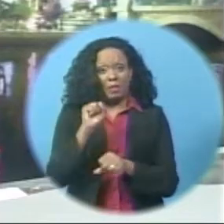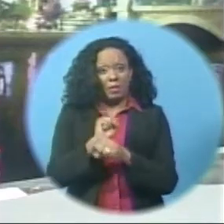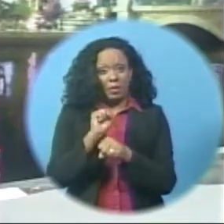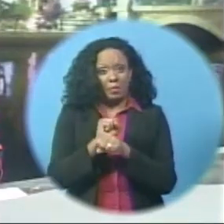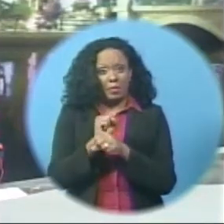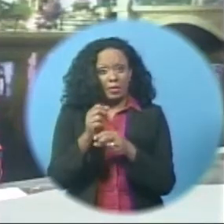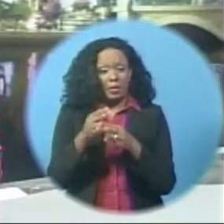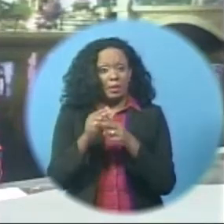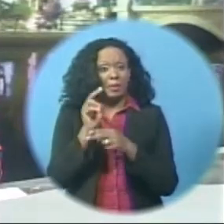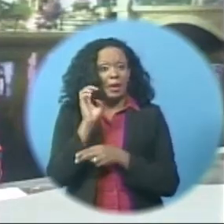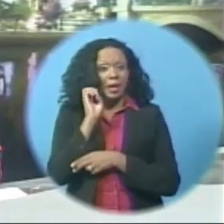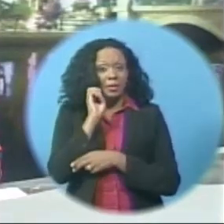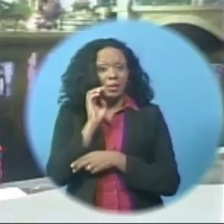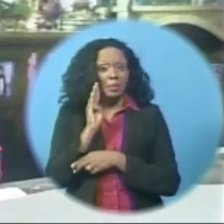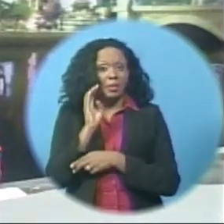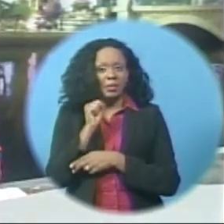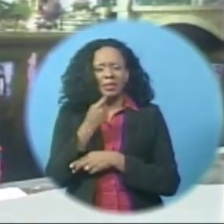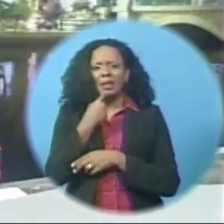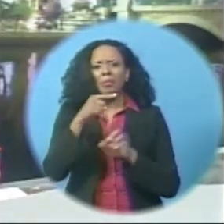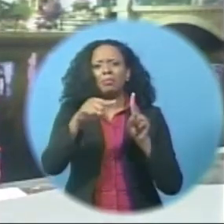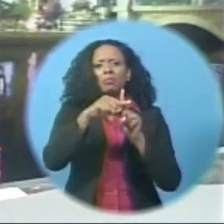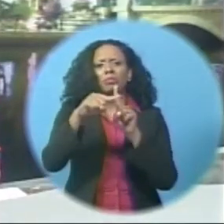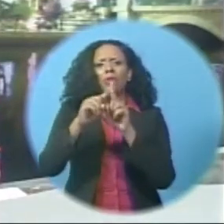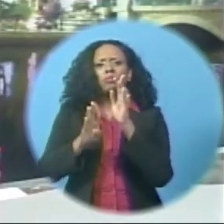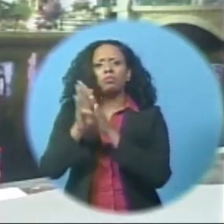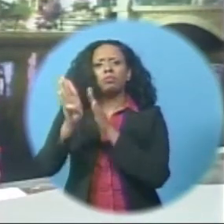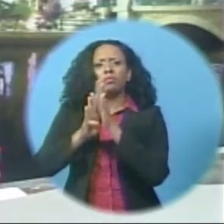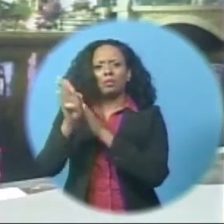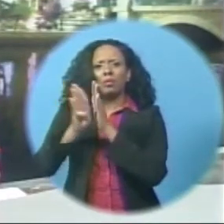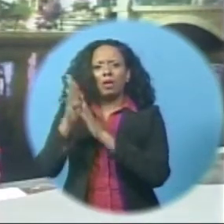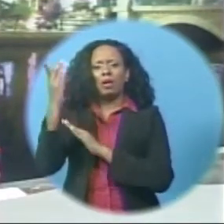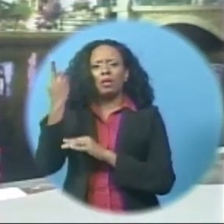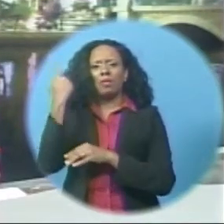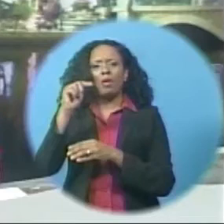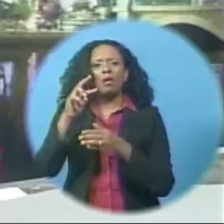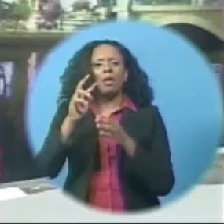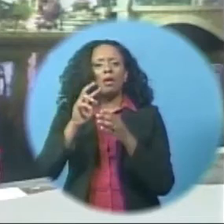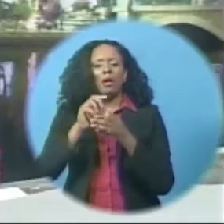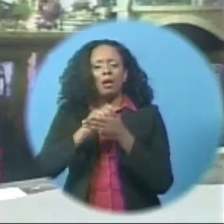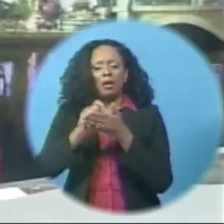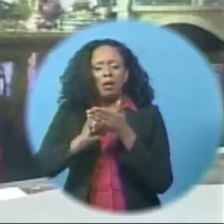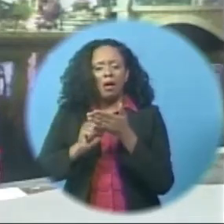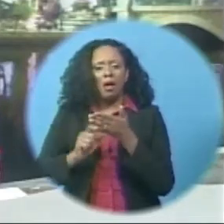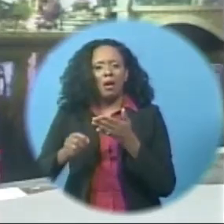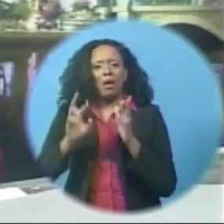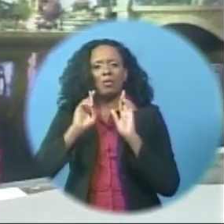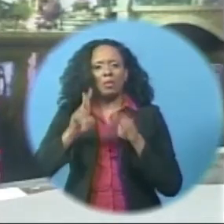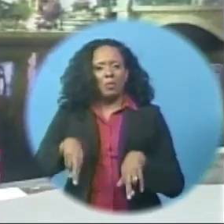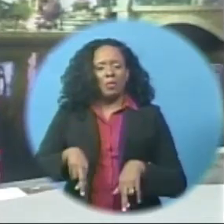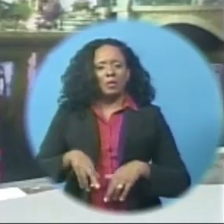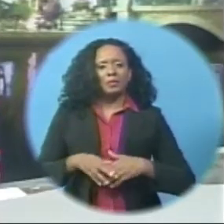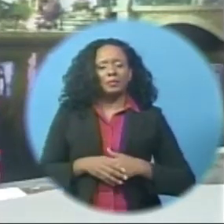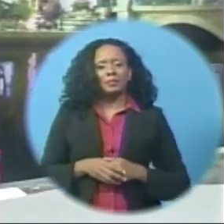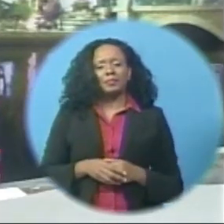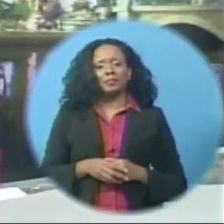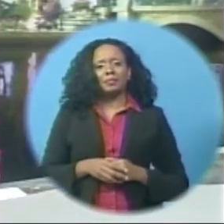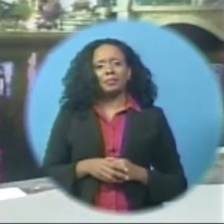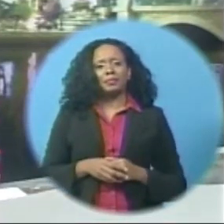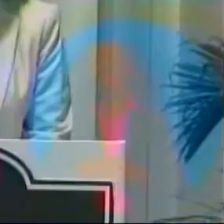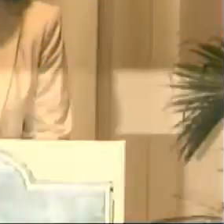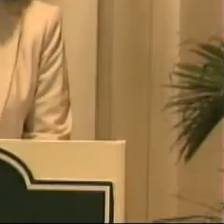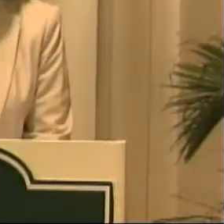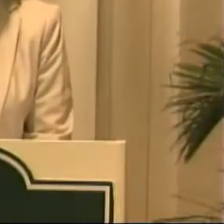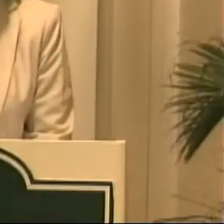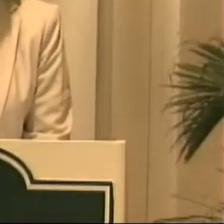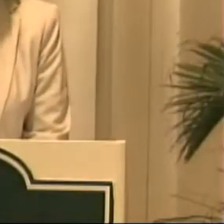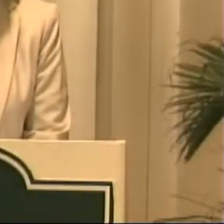Bayer-Suku, says the positive developments are highlighted in the 2016 to 2017 Global Competitive Report. You may